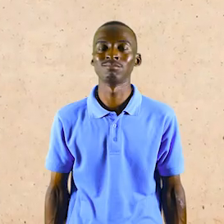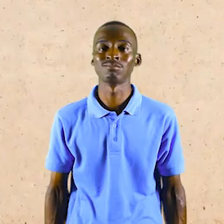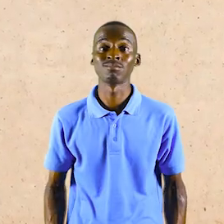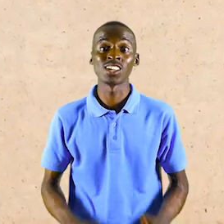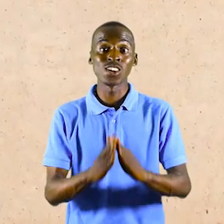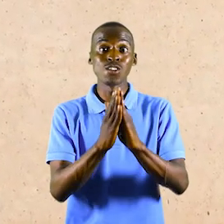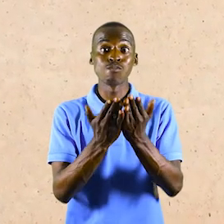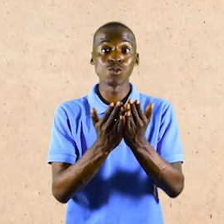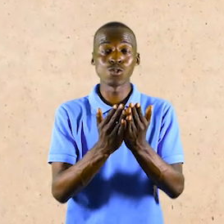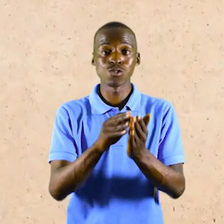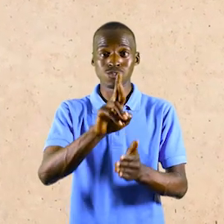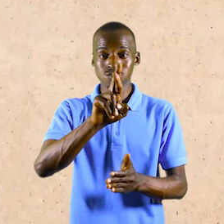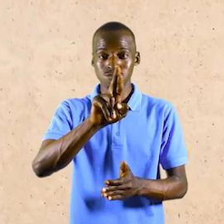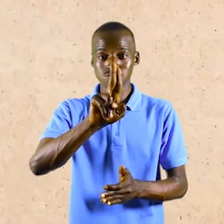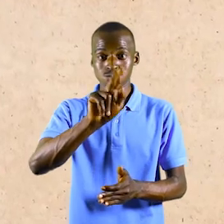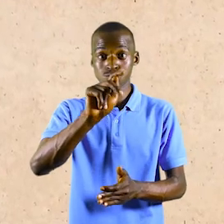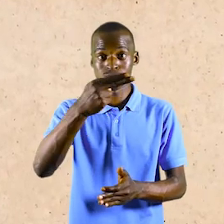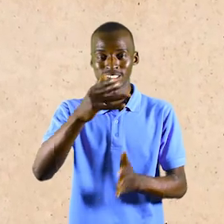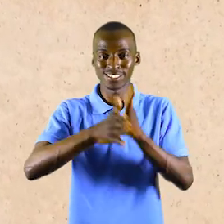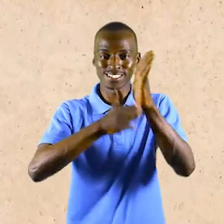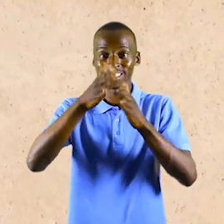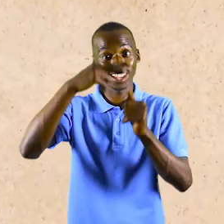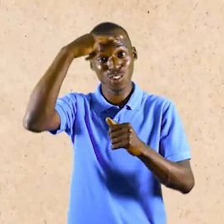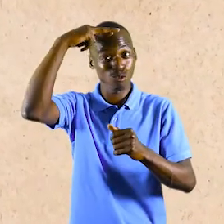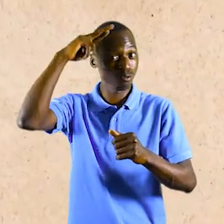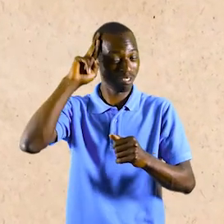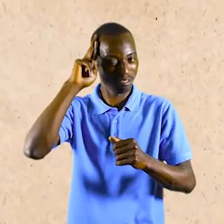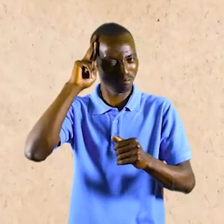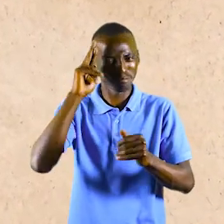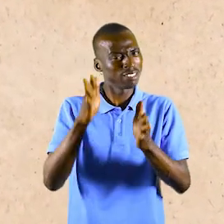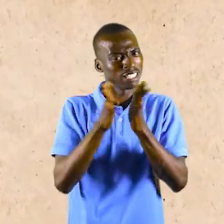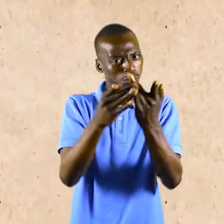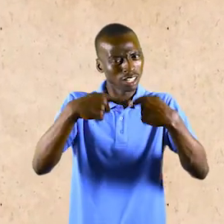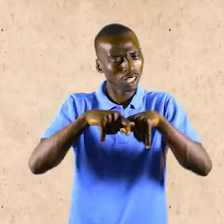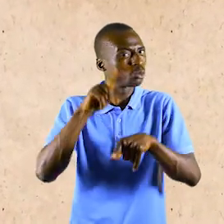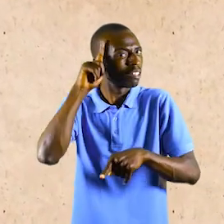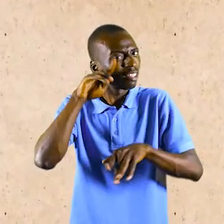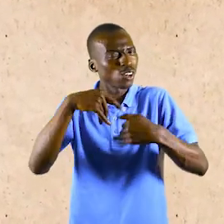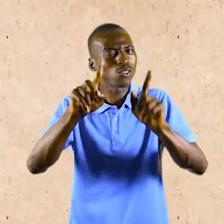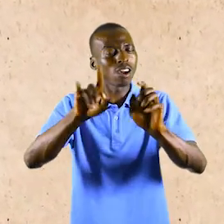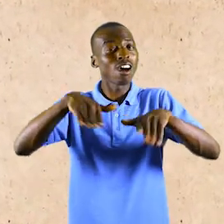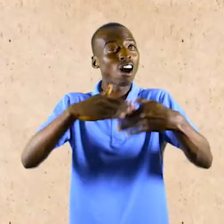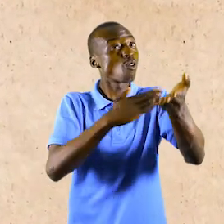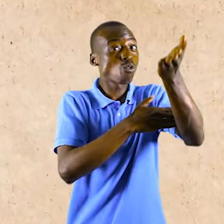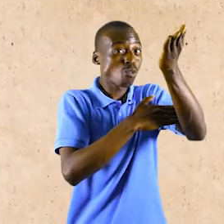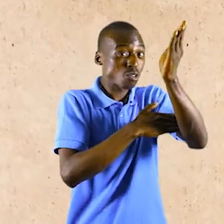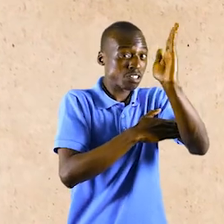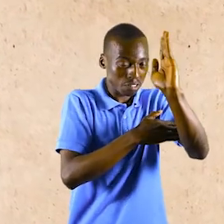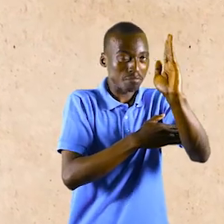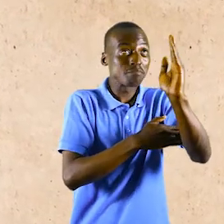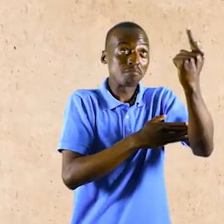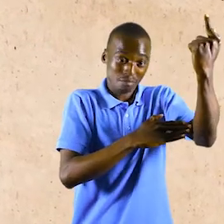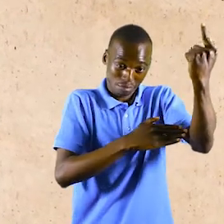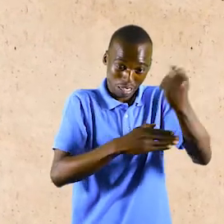The Book of Ruth. It's a brilliant work of theological art, and it invites us to reflect on the question of how God is